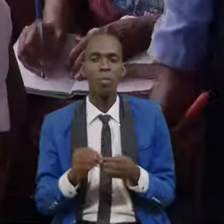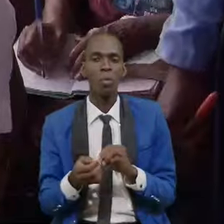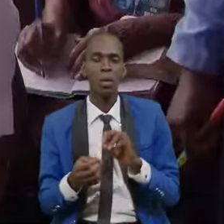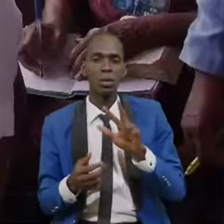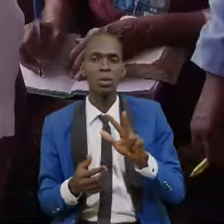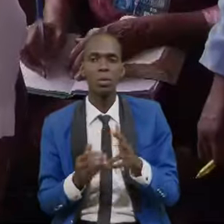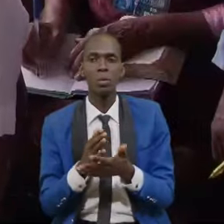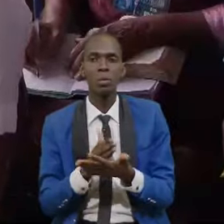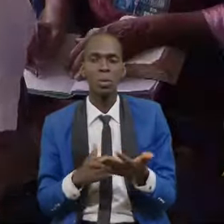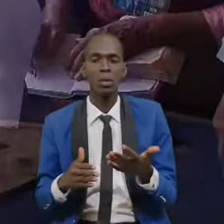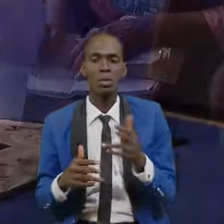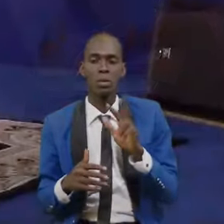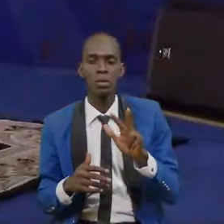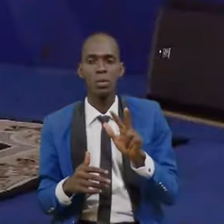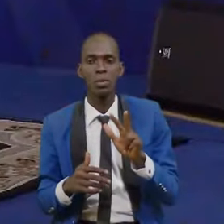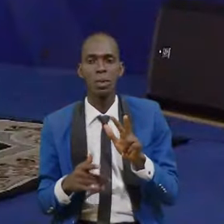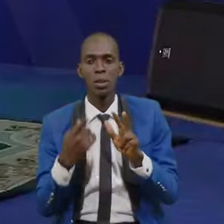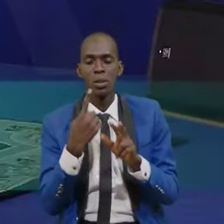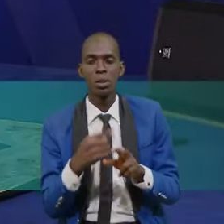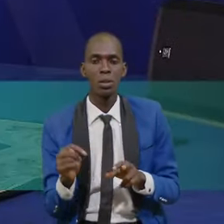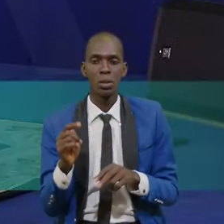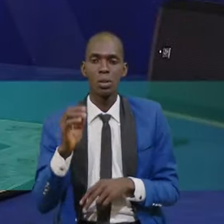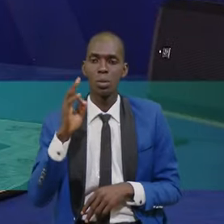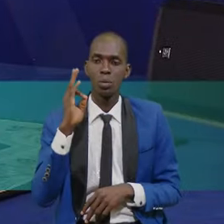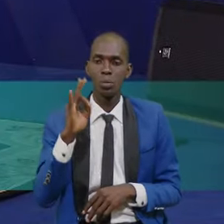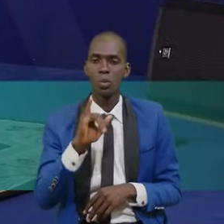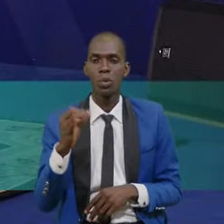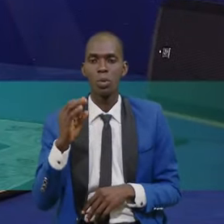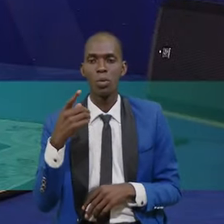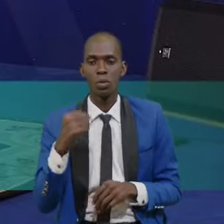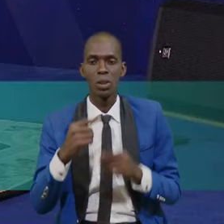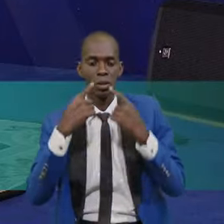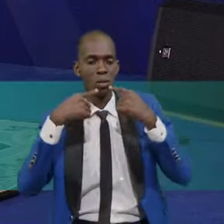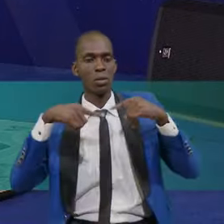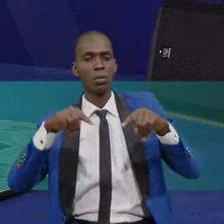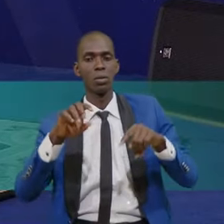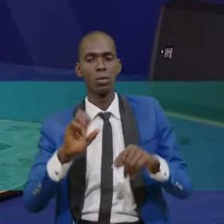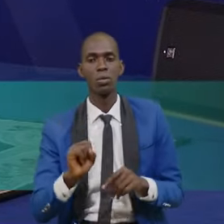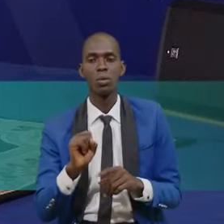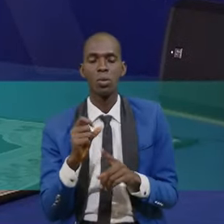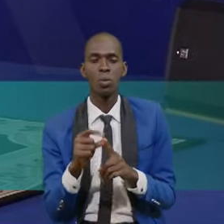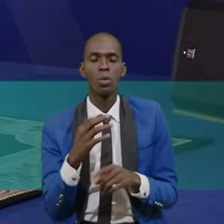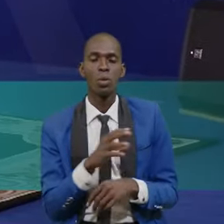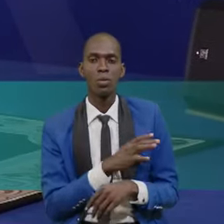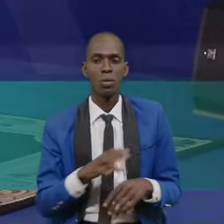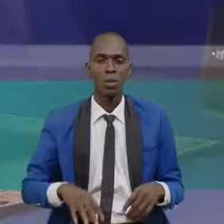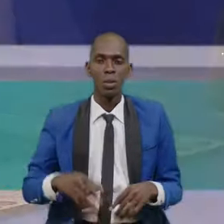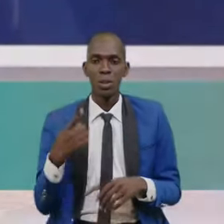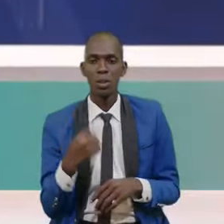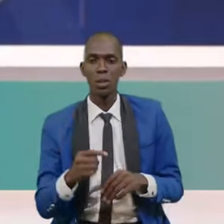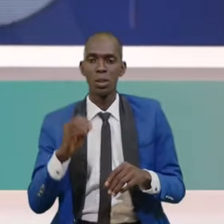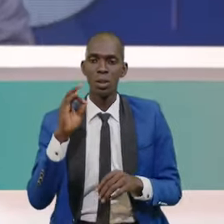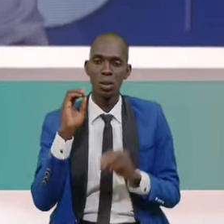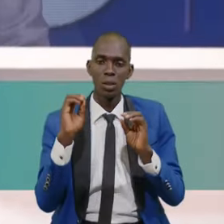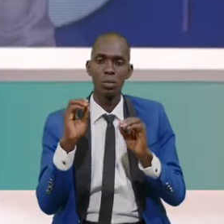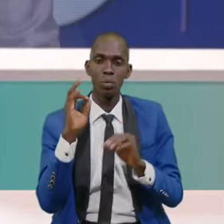three, the preaching of the declarations of Christ. The preaching of the